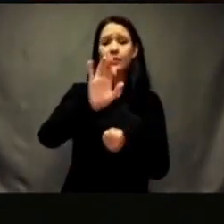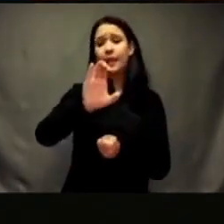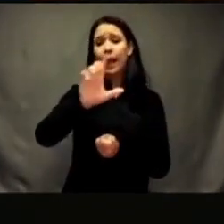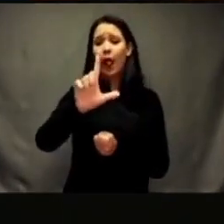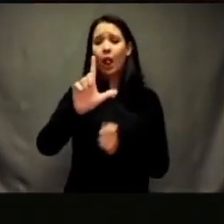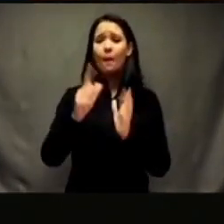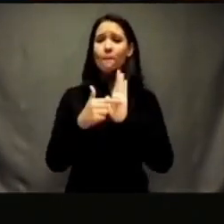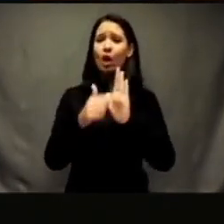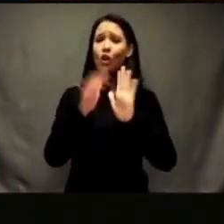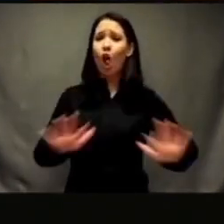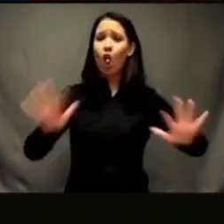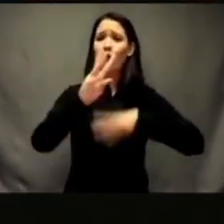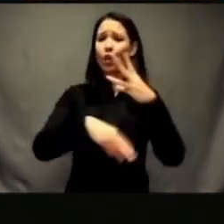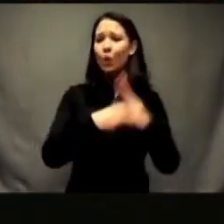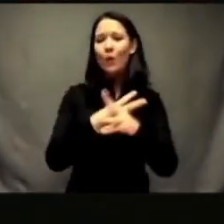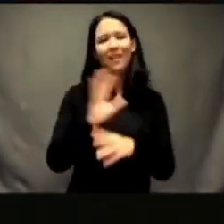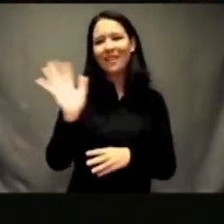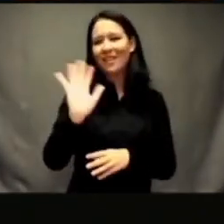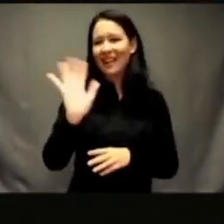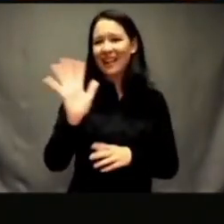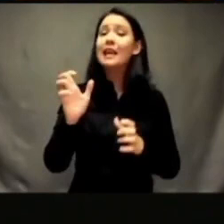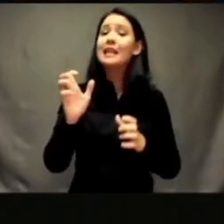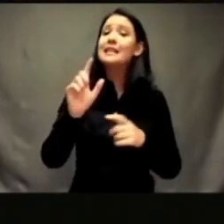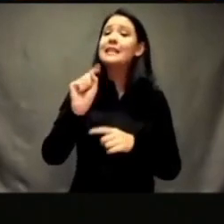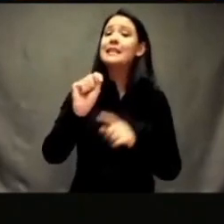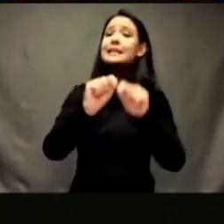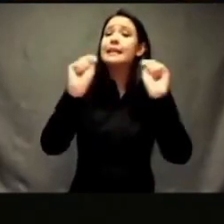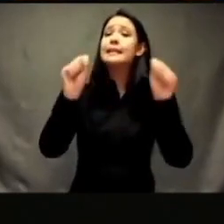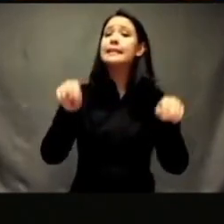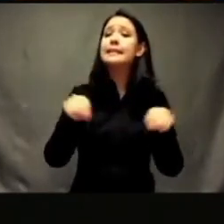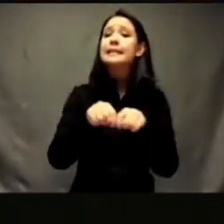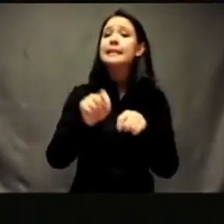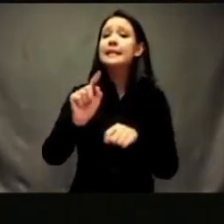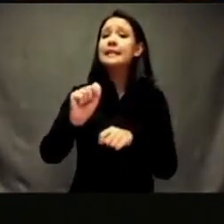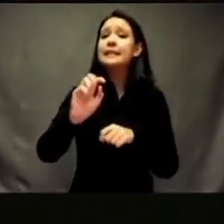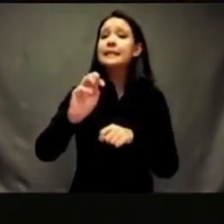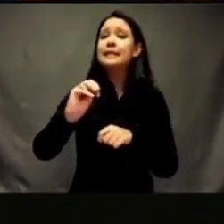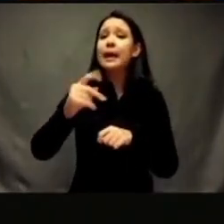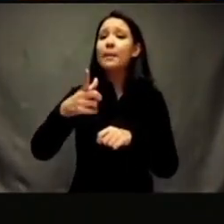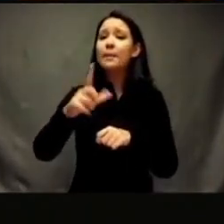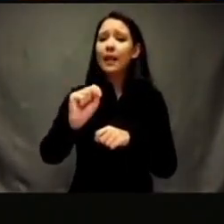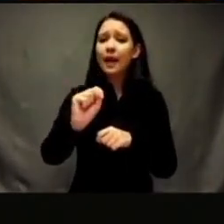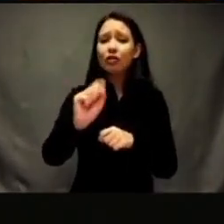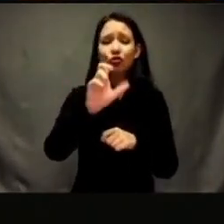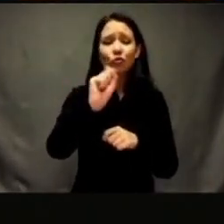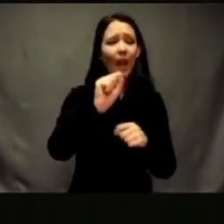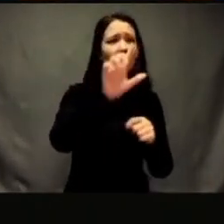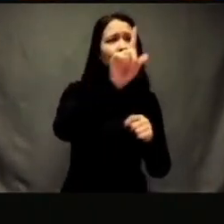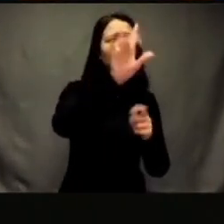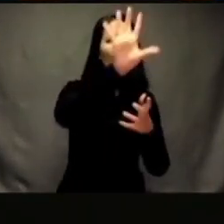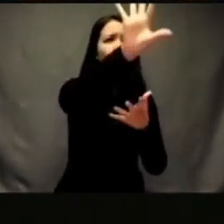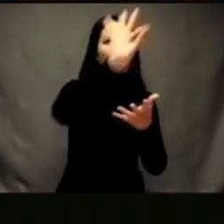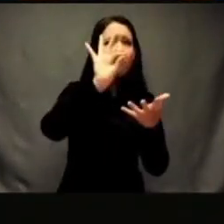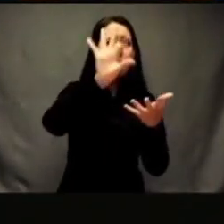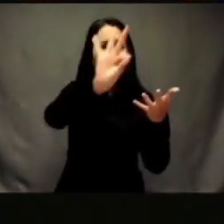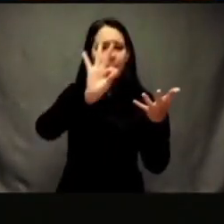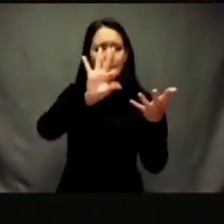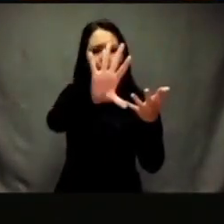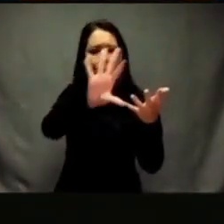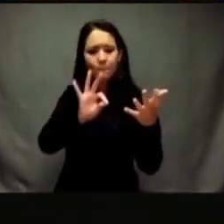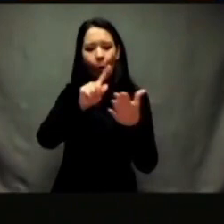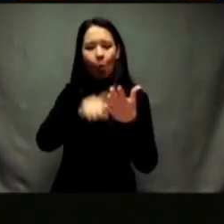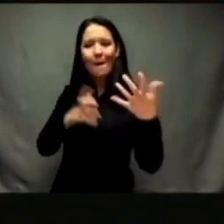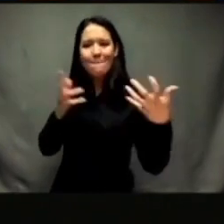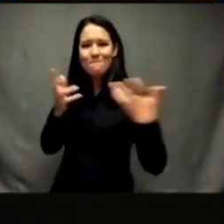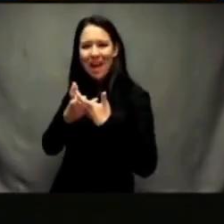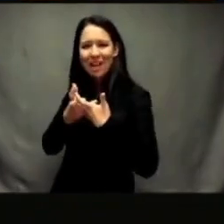share it as a template for you to take bits and pieces of or adapt to your